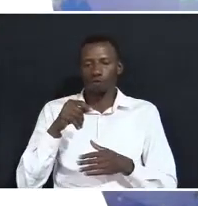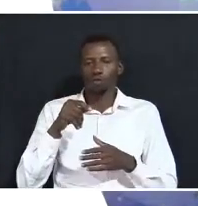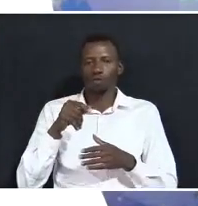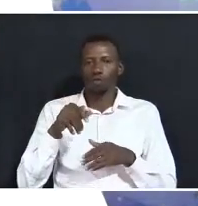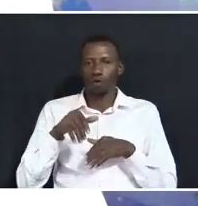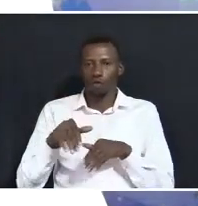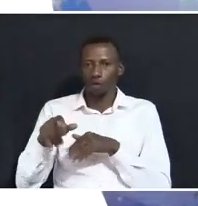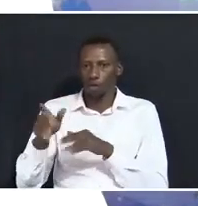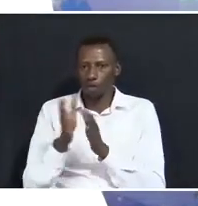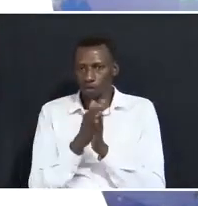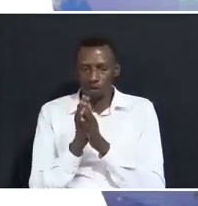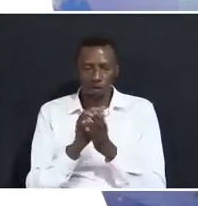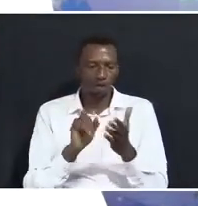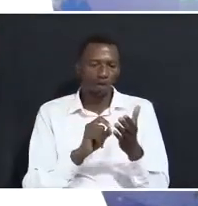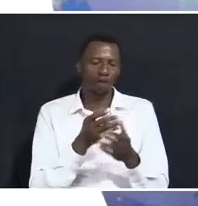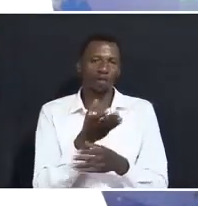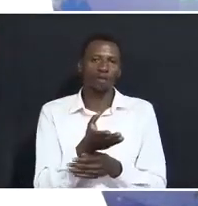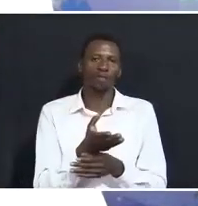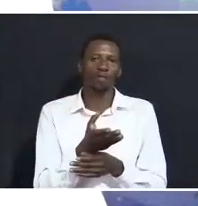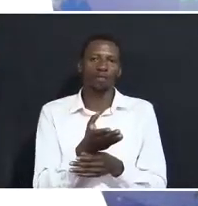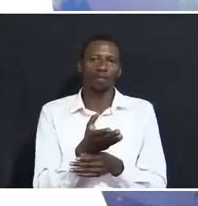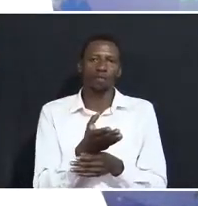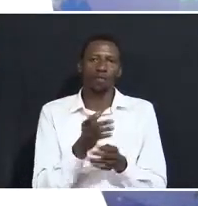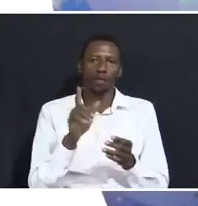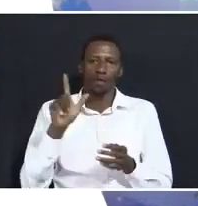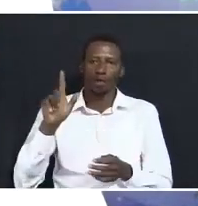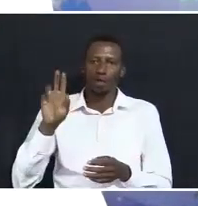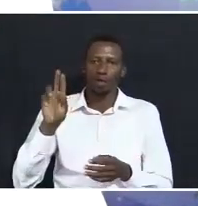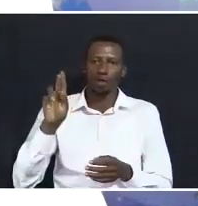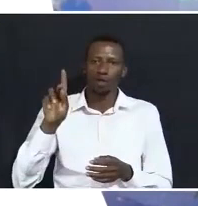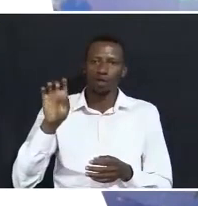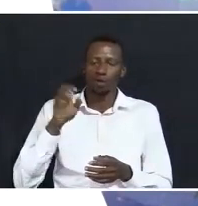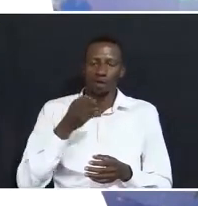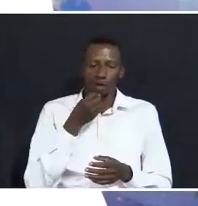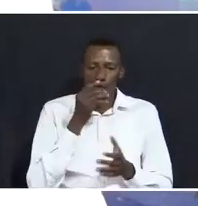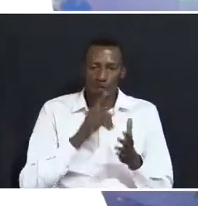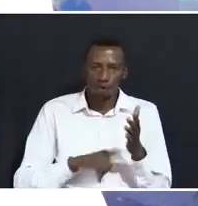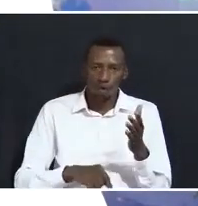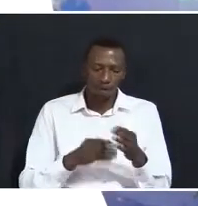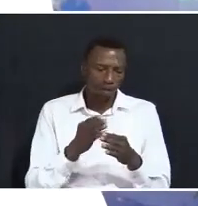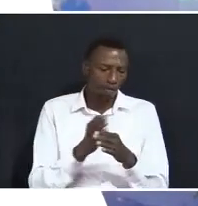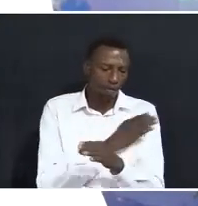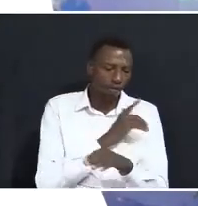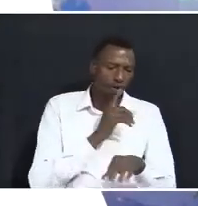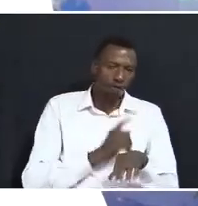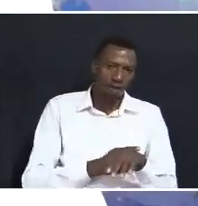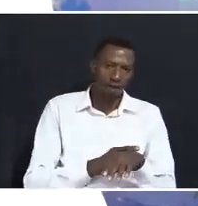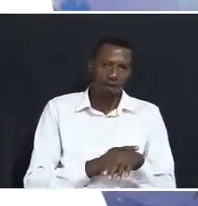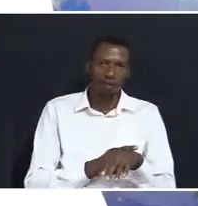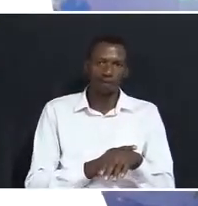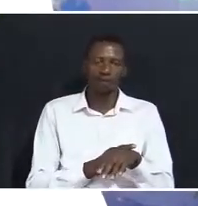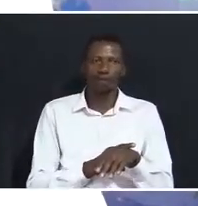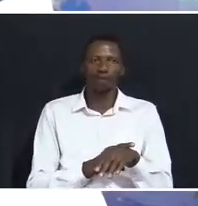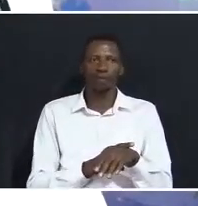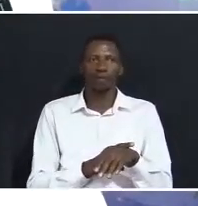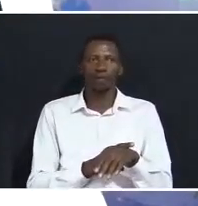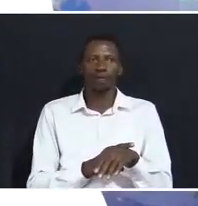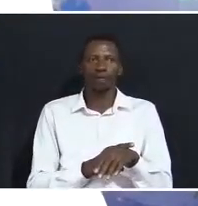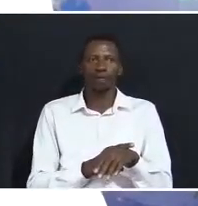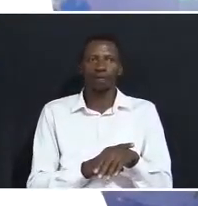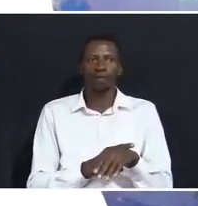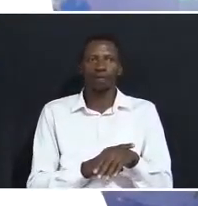us and begin to let us know that before time was, he was